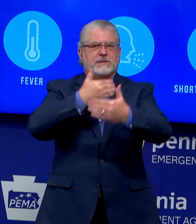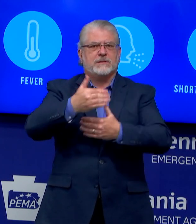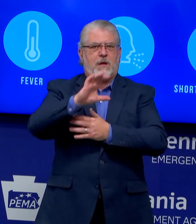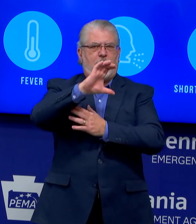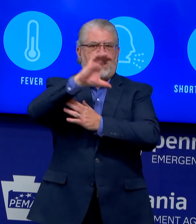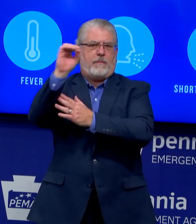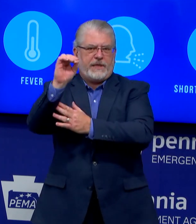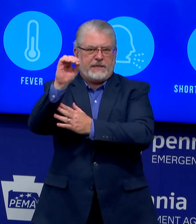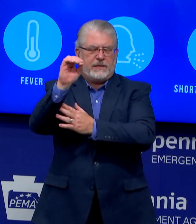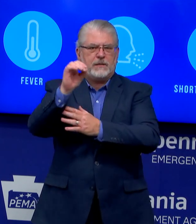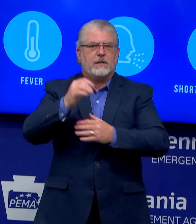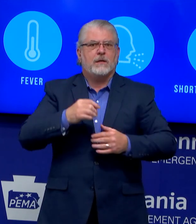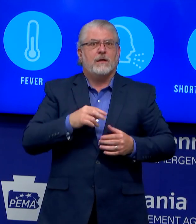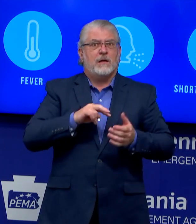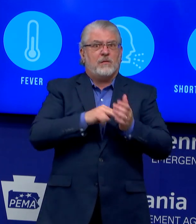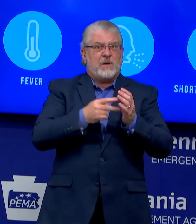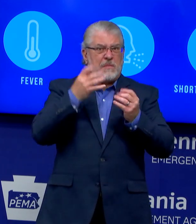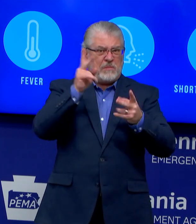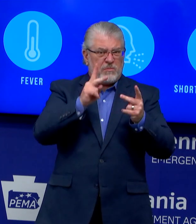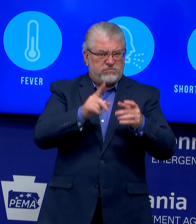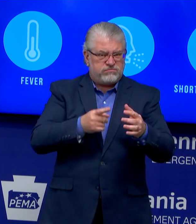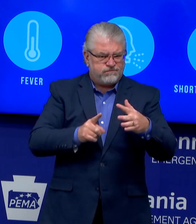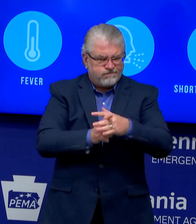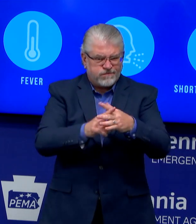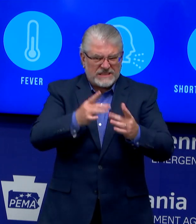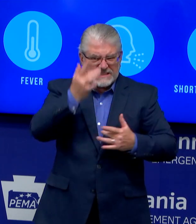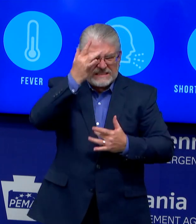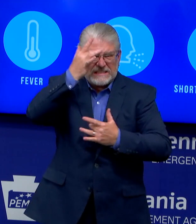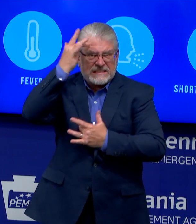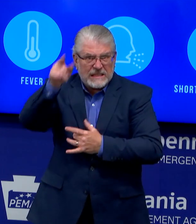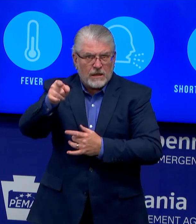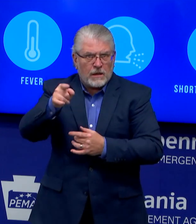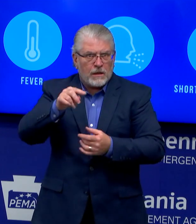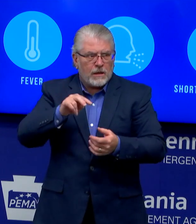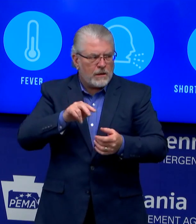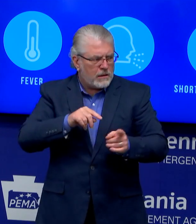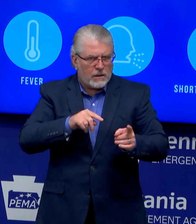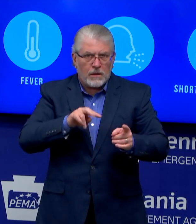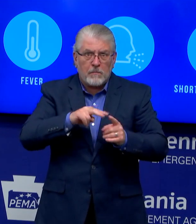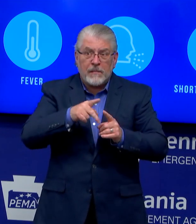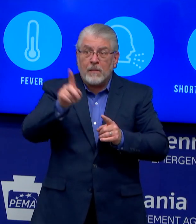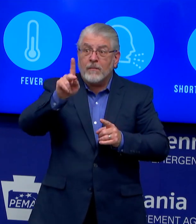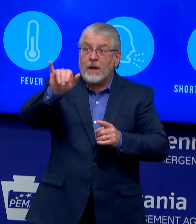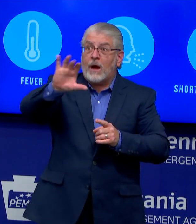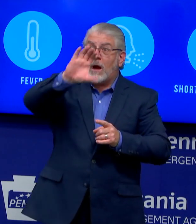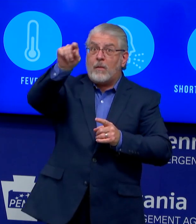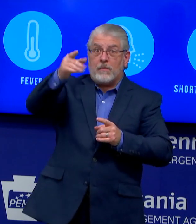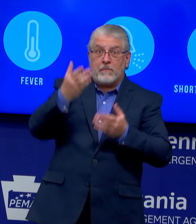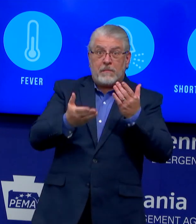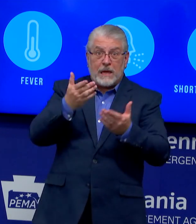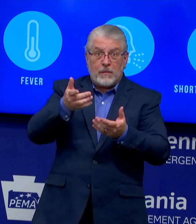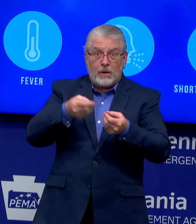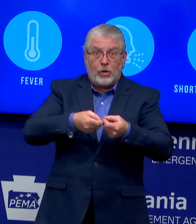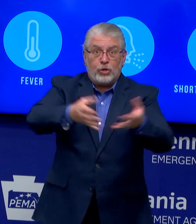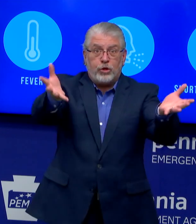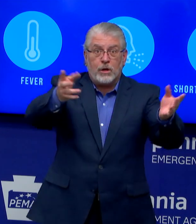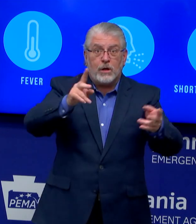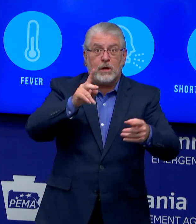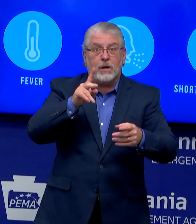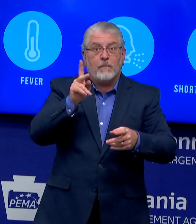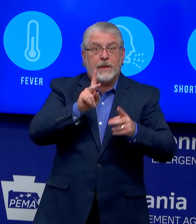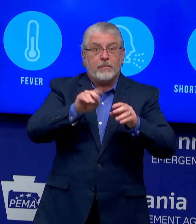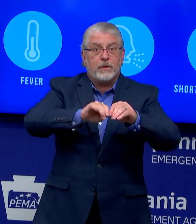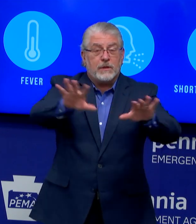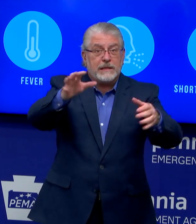the coronavirus exist on meat that is frozen after purchase? There's no evidence that coronavirus could survive that